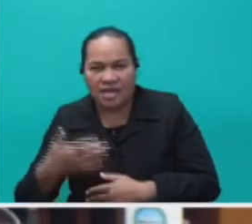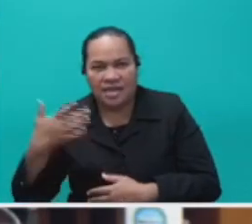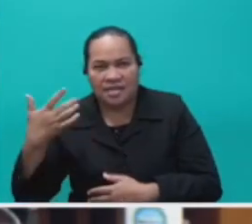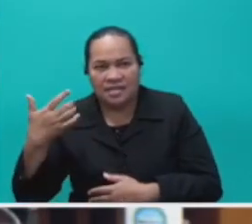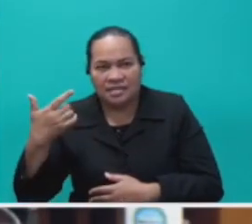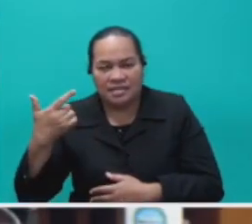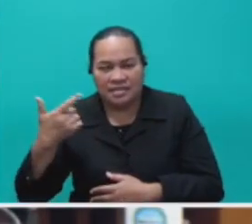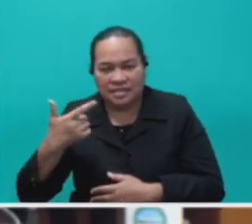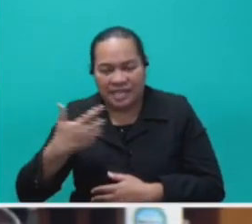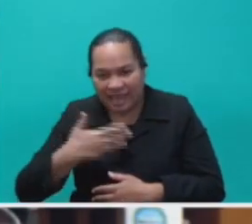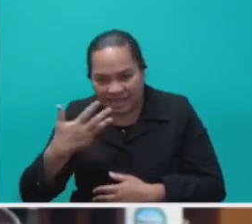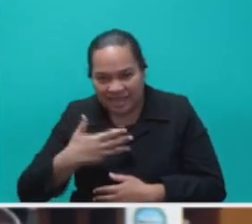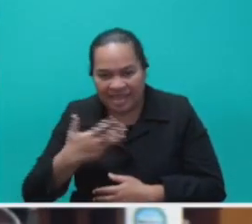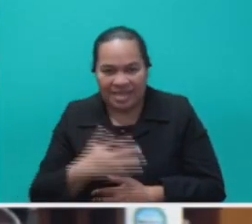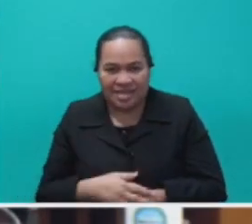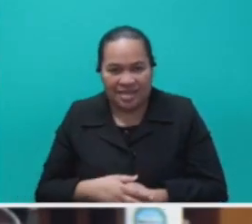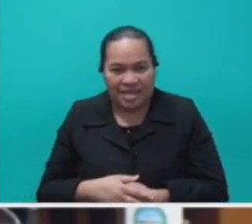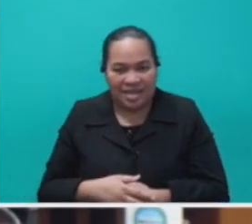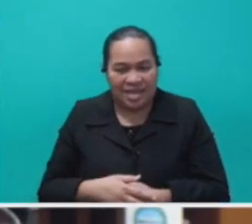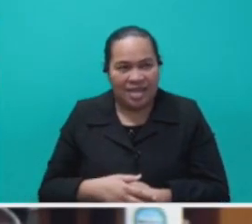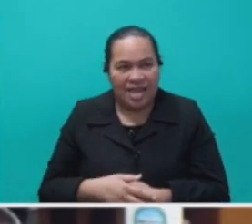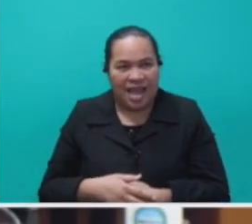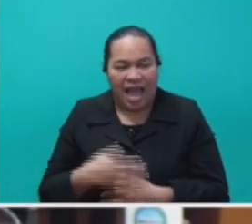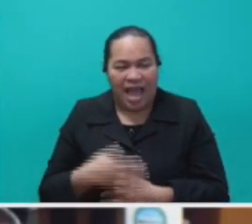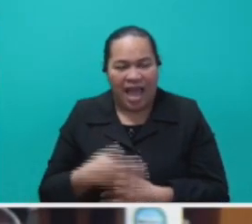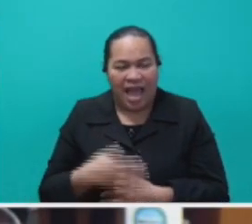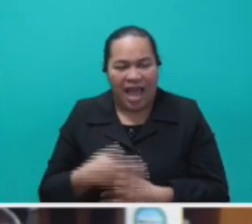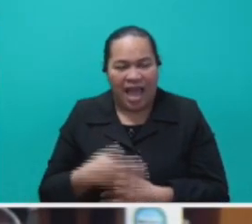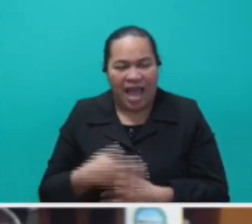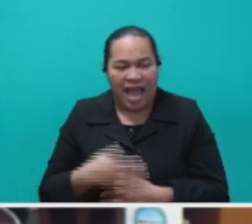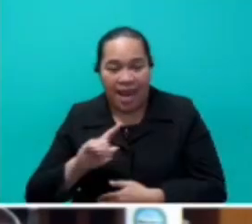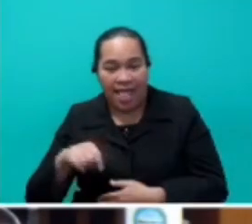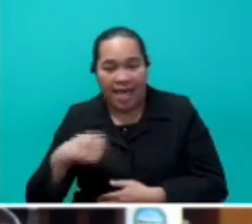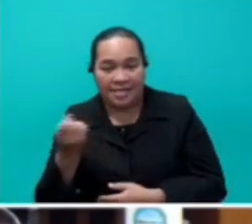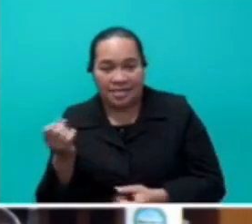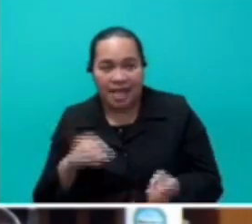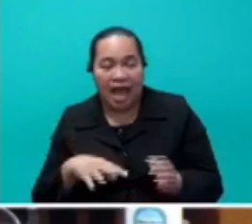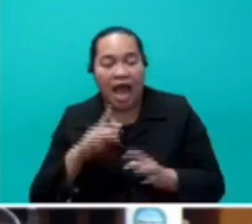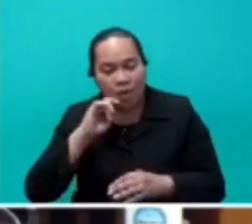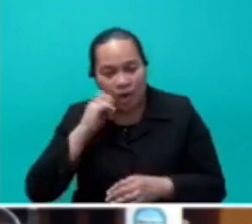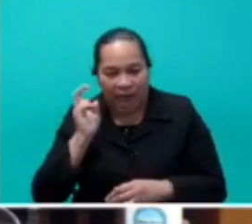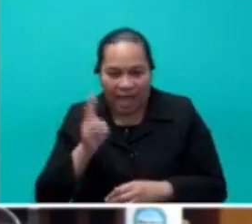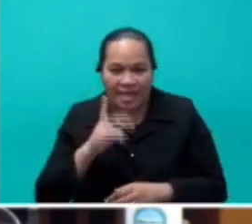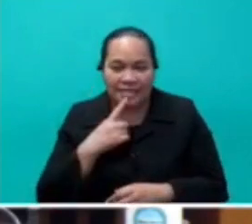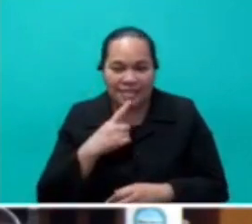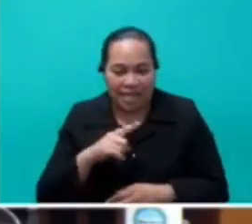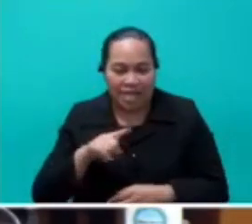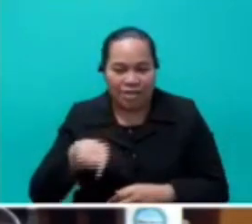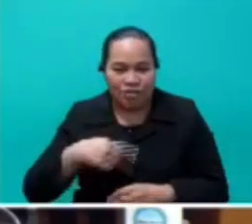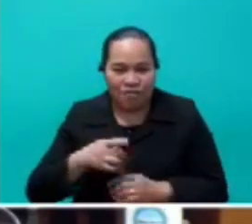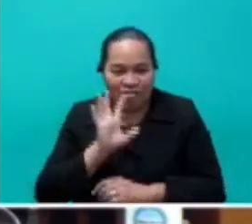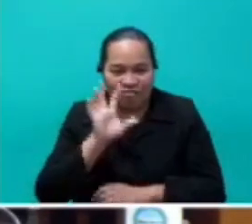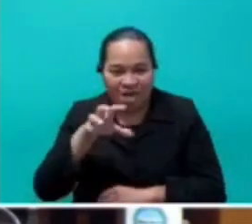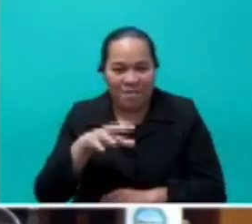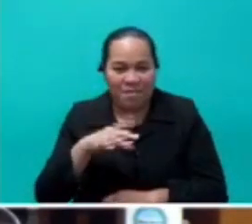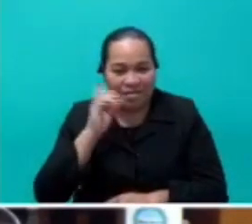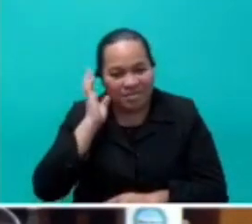For Suva Grammar in 2023. I don't know whether it is happening for Suva Grammar again, but I think I'll leave that for